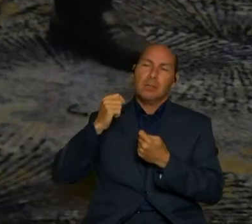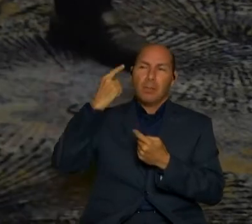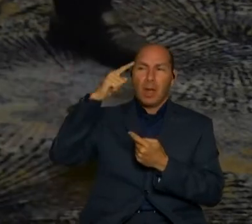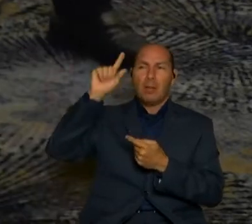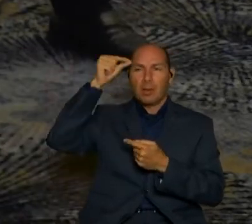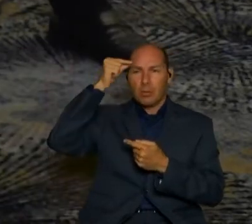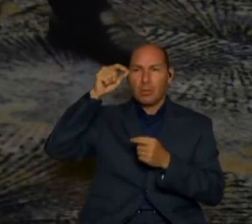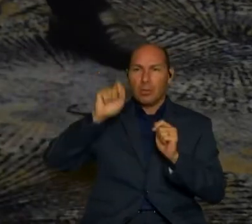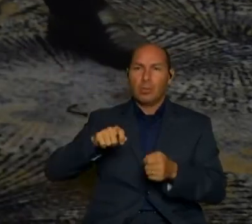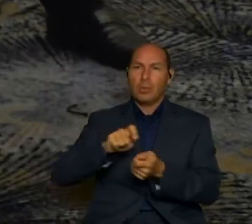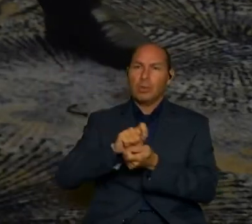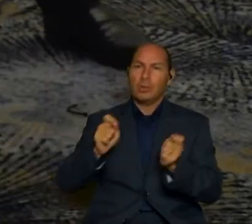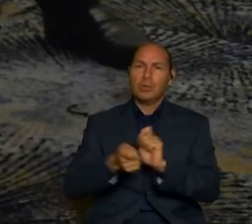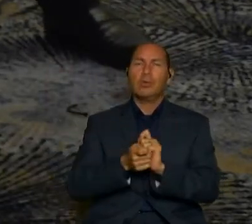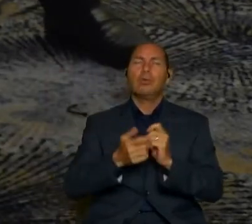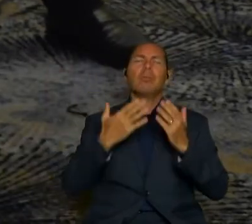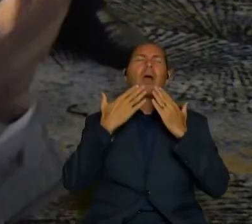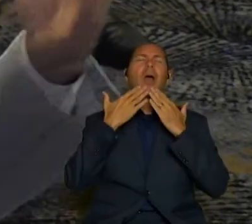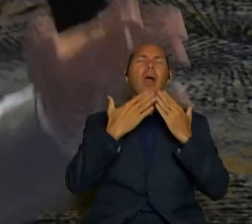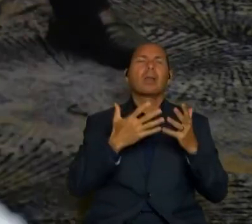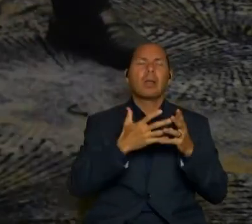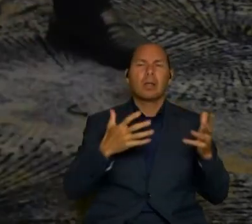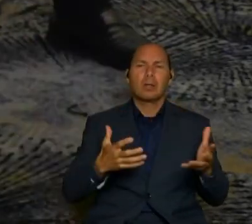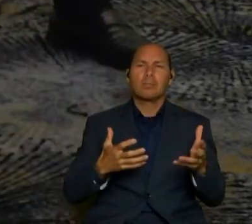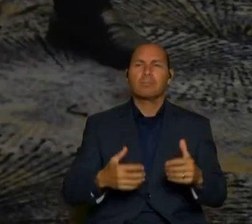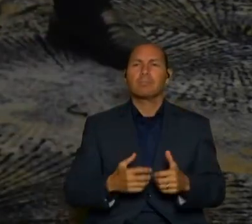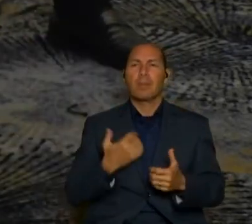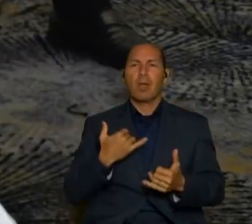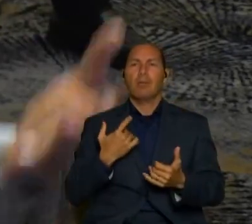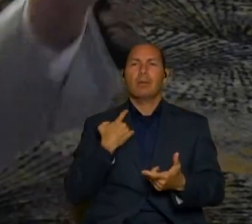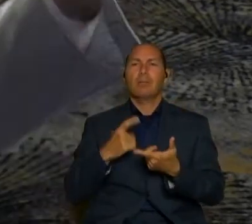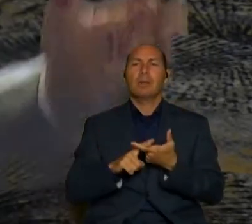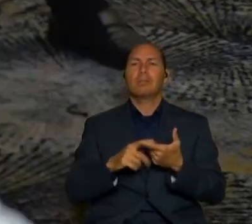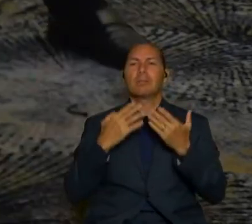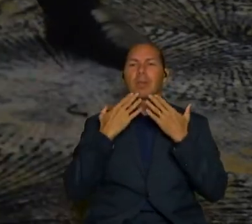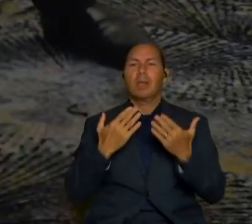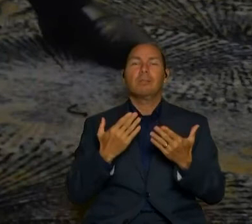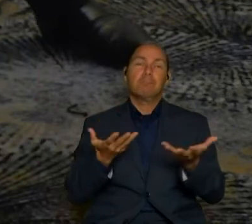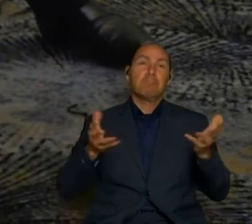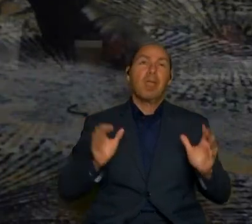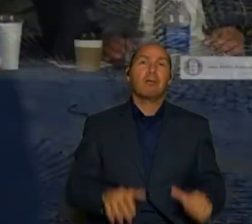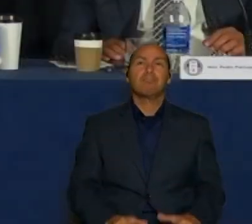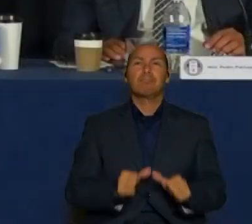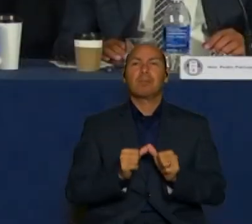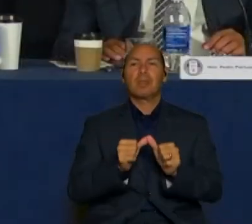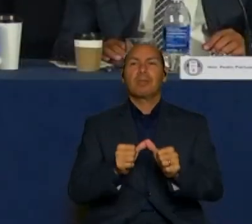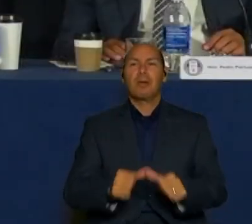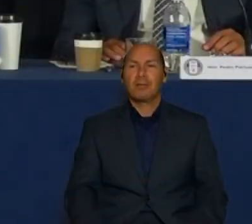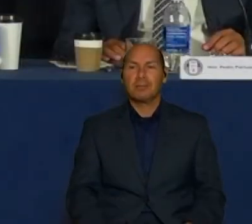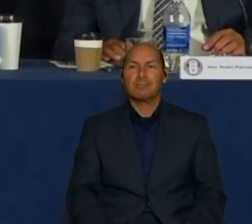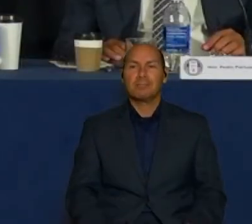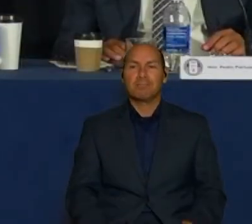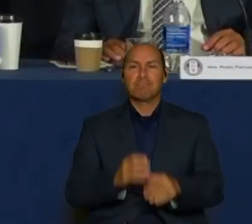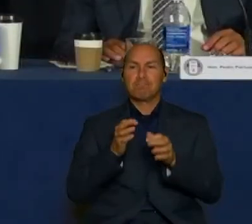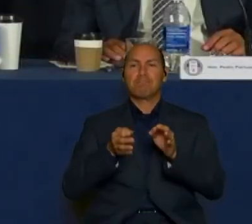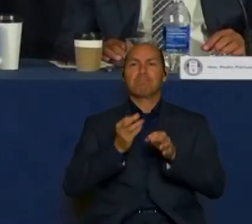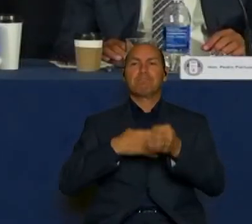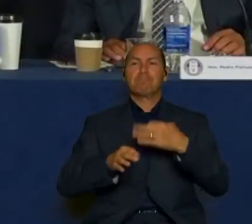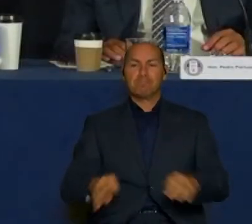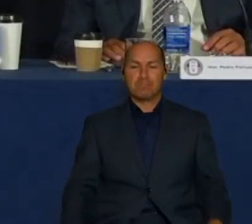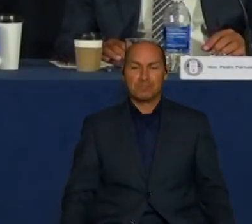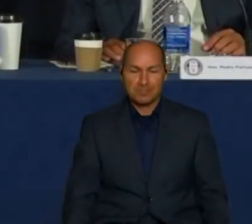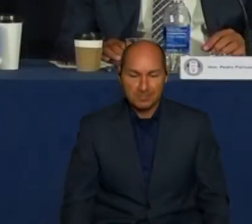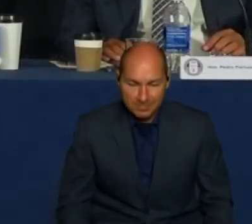really thankful for that. So gracias y nada. Seguimos. Thank you, Arnaldo, and